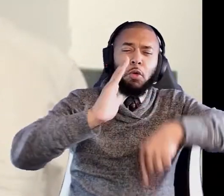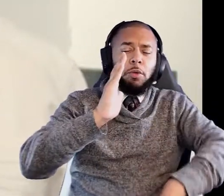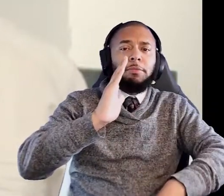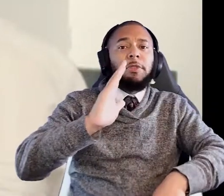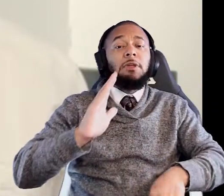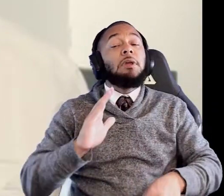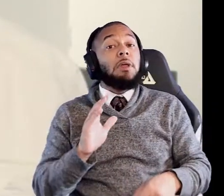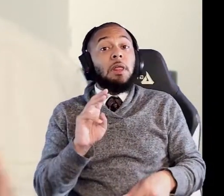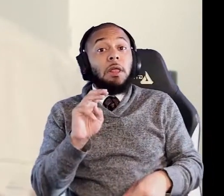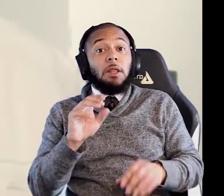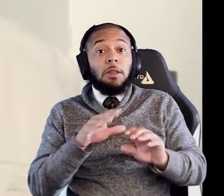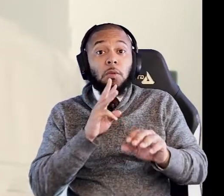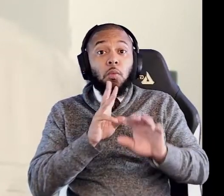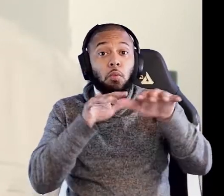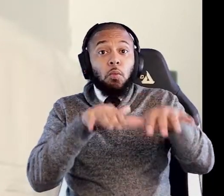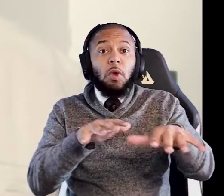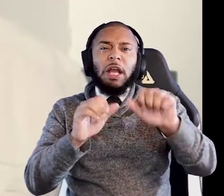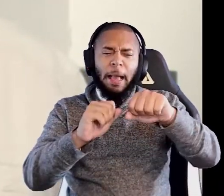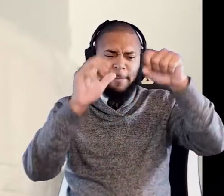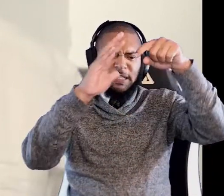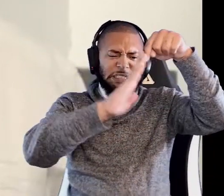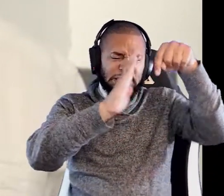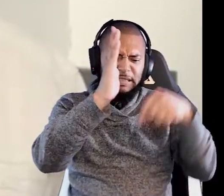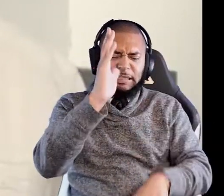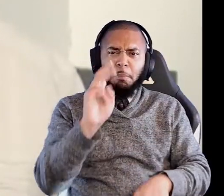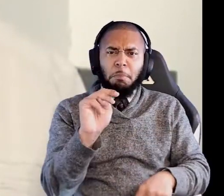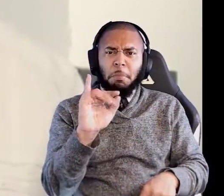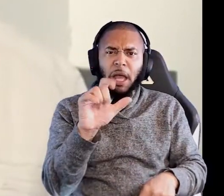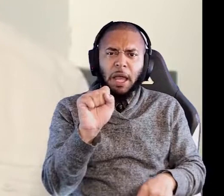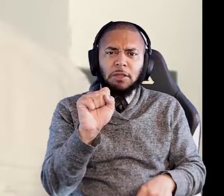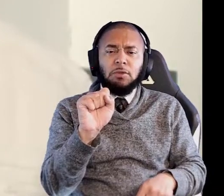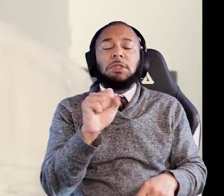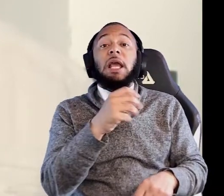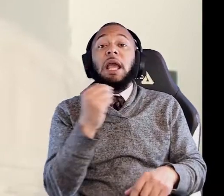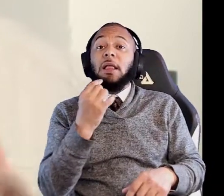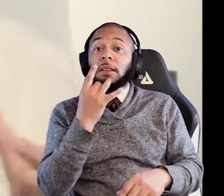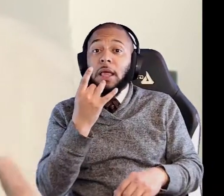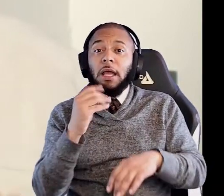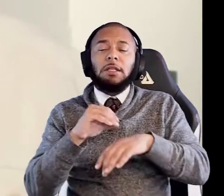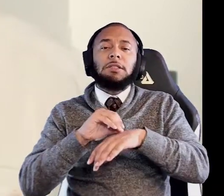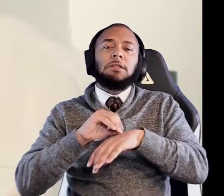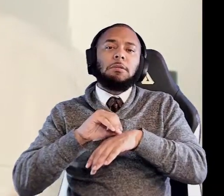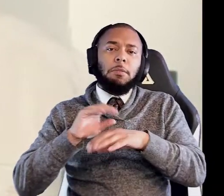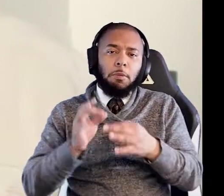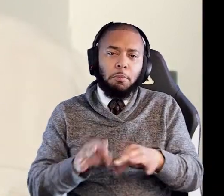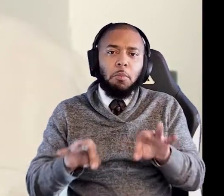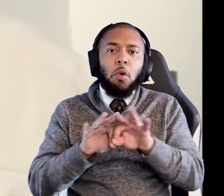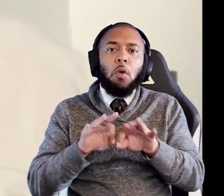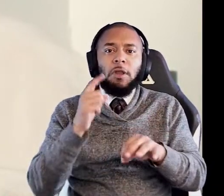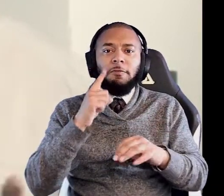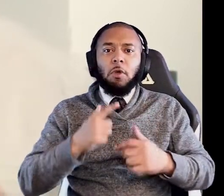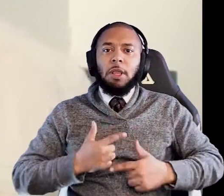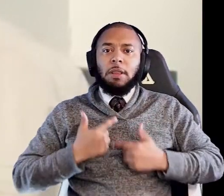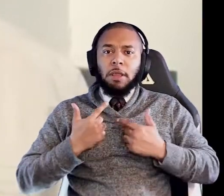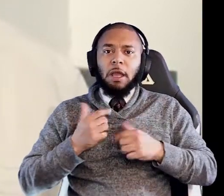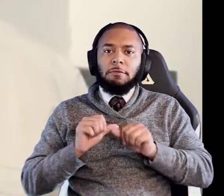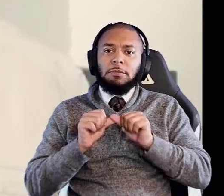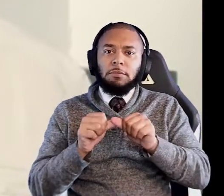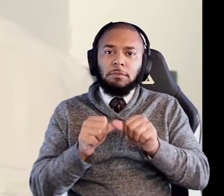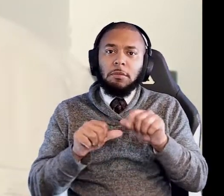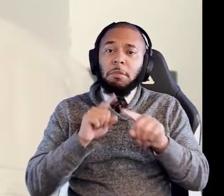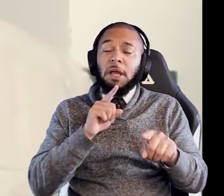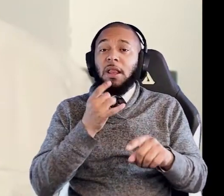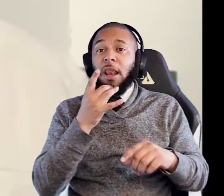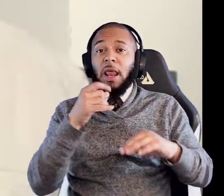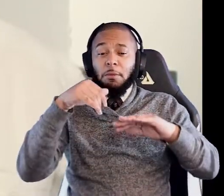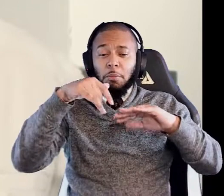in places, and also understand that light is important to the functioning of life in the water, but light doesn't always penetrate to the